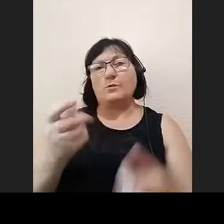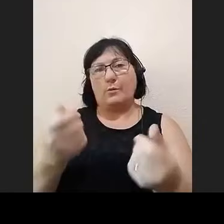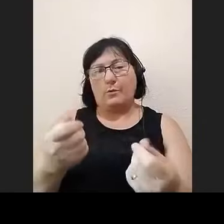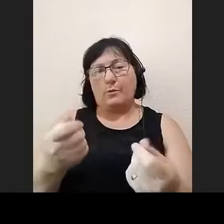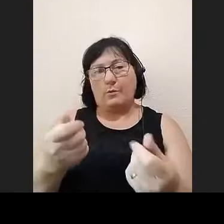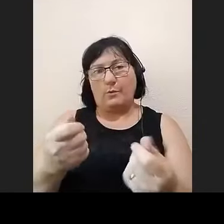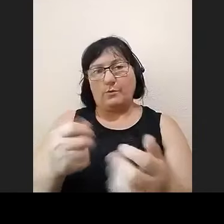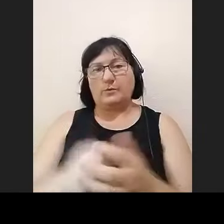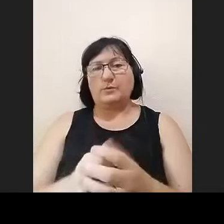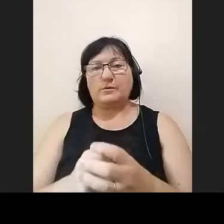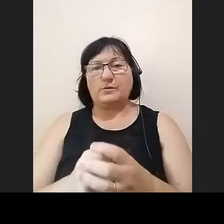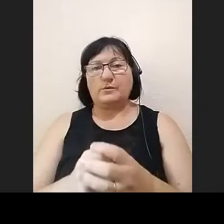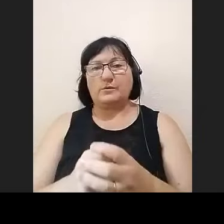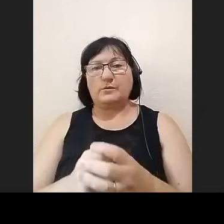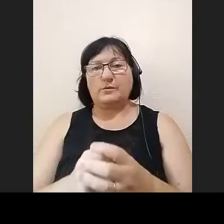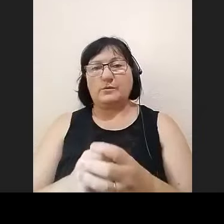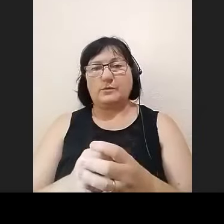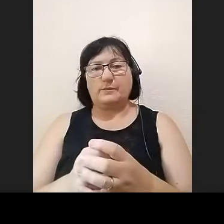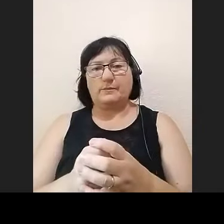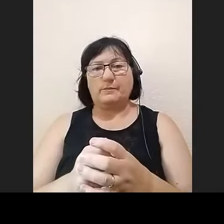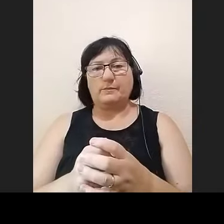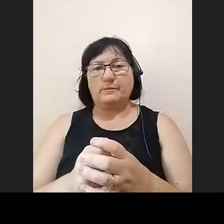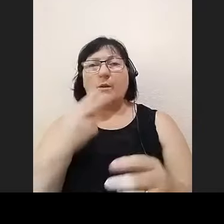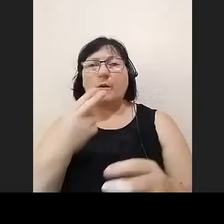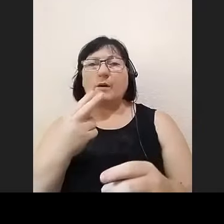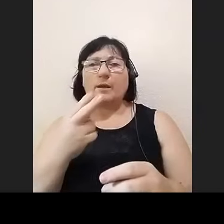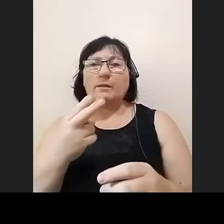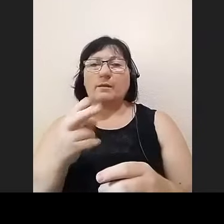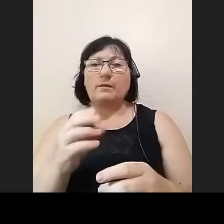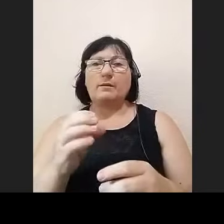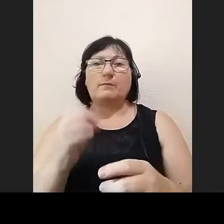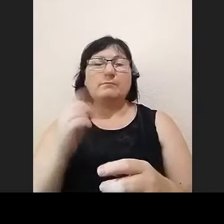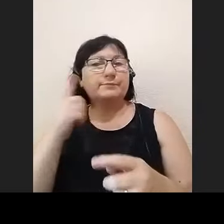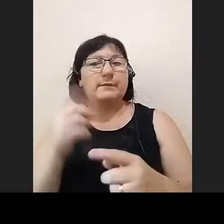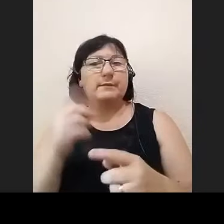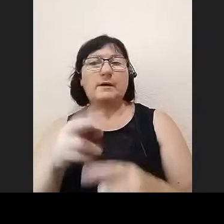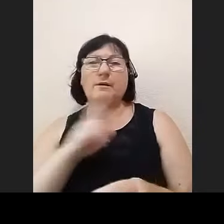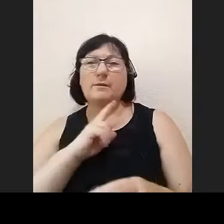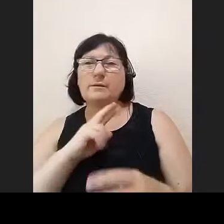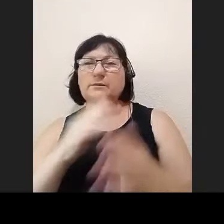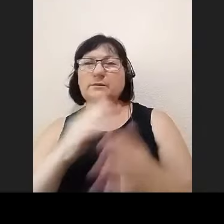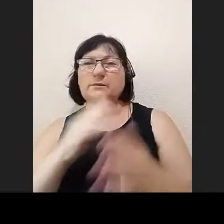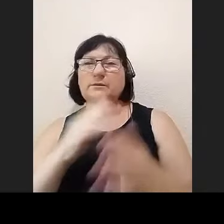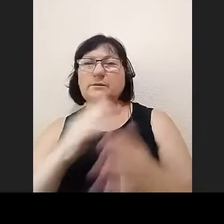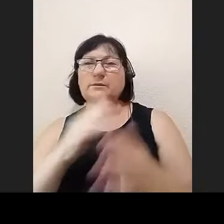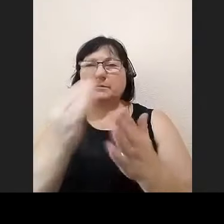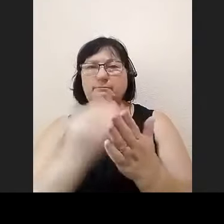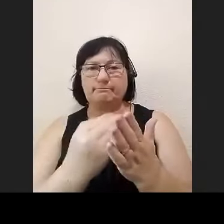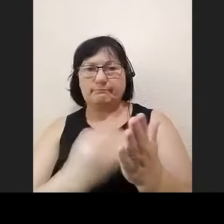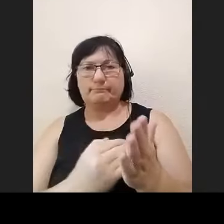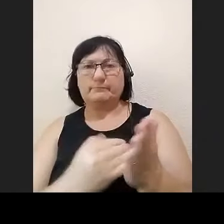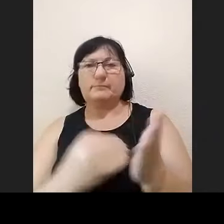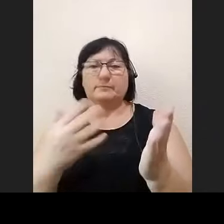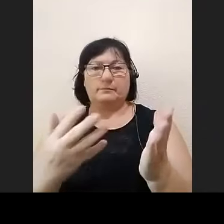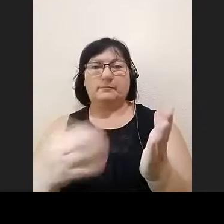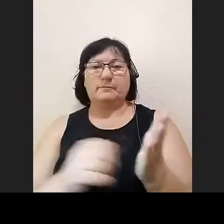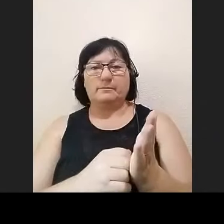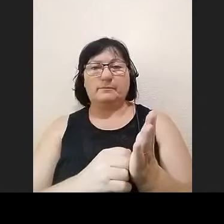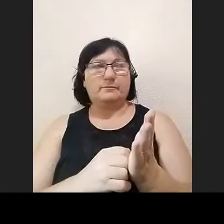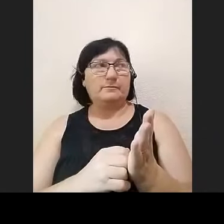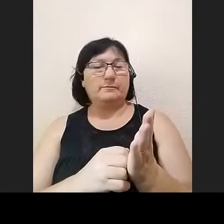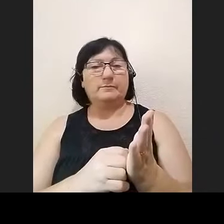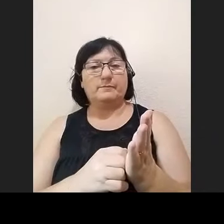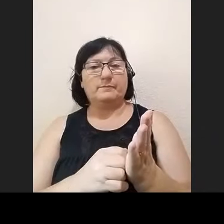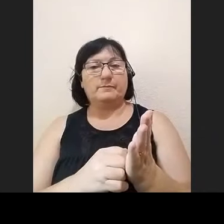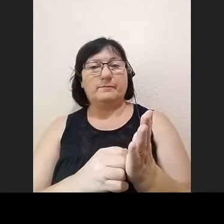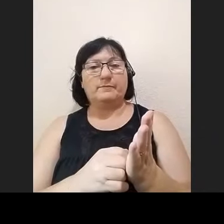that the passage of goods and services across our borders represent. The program supports the SARS compliance philosophy